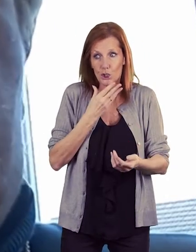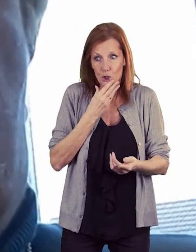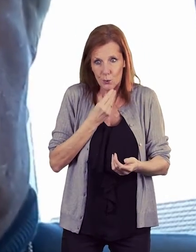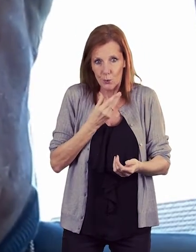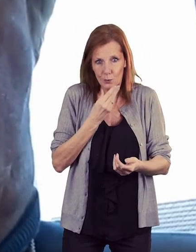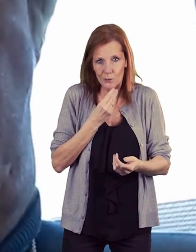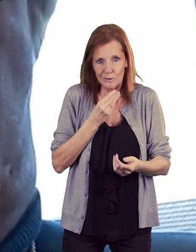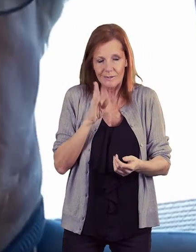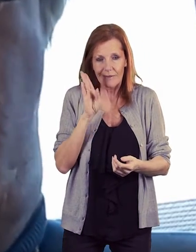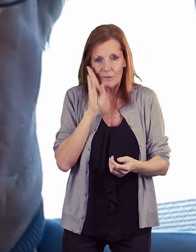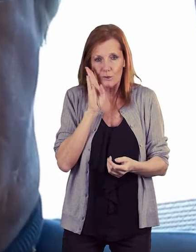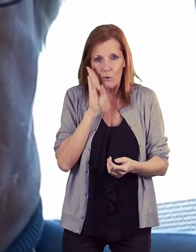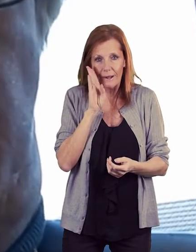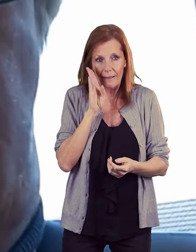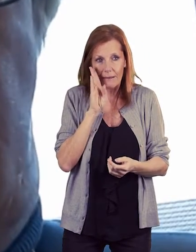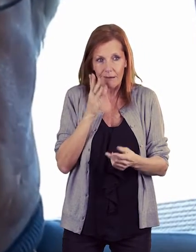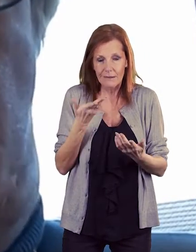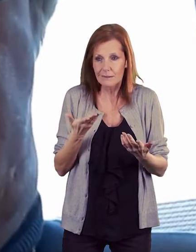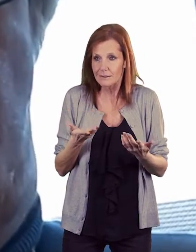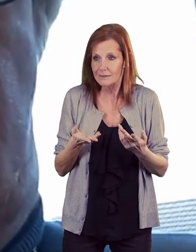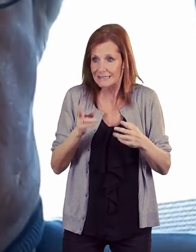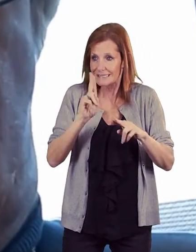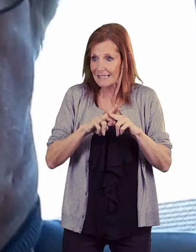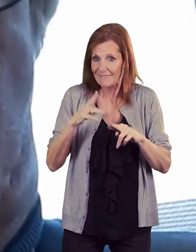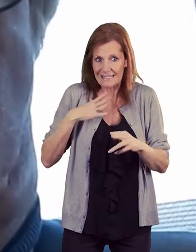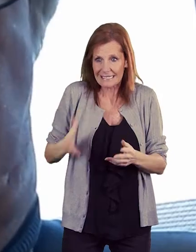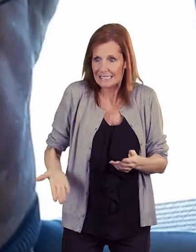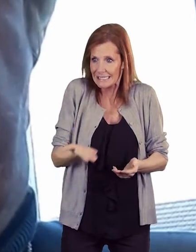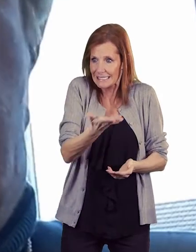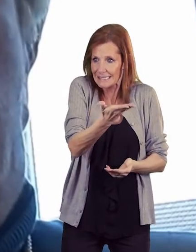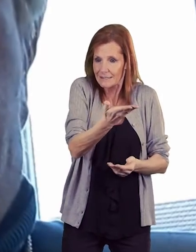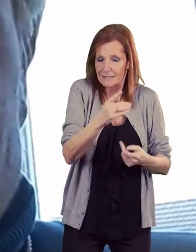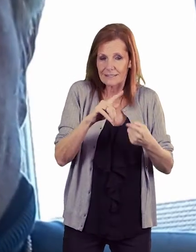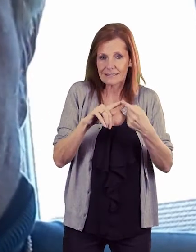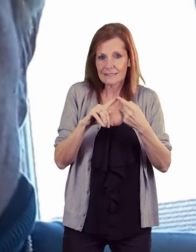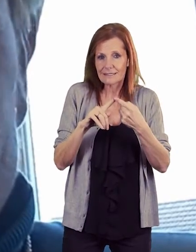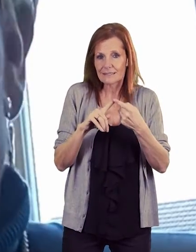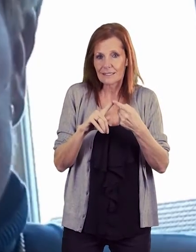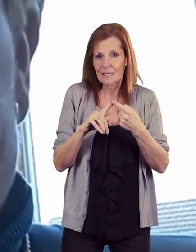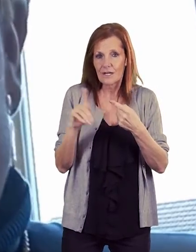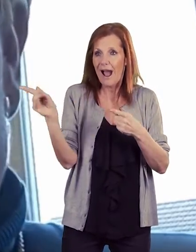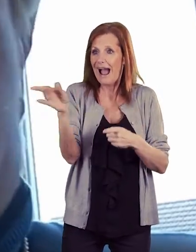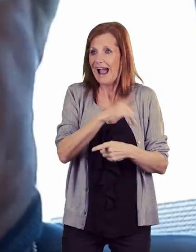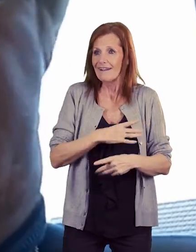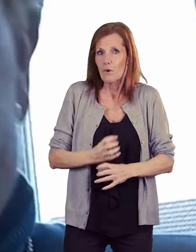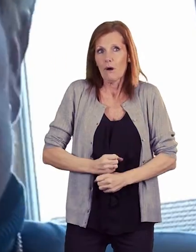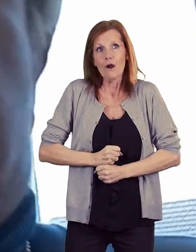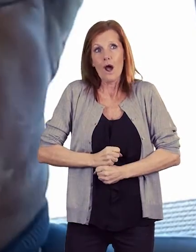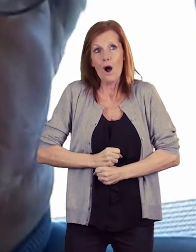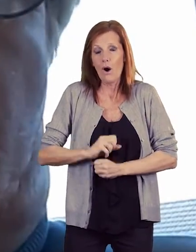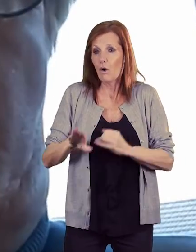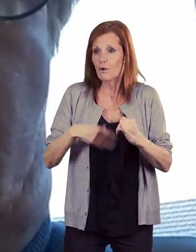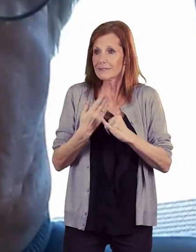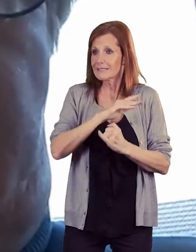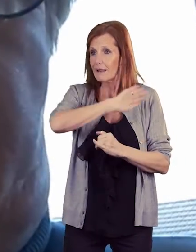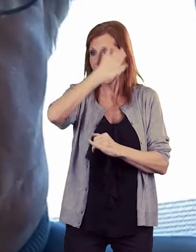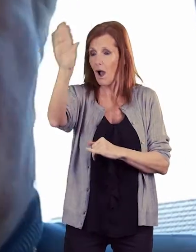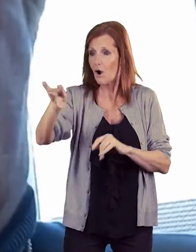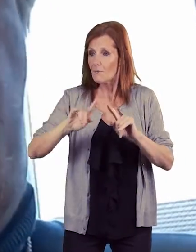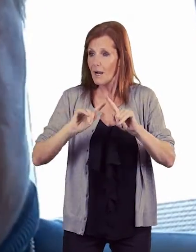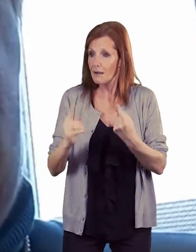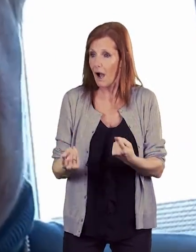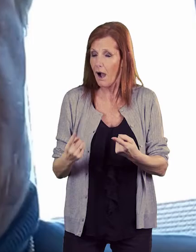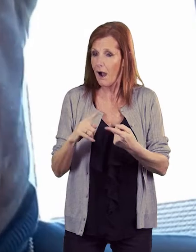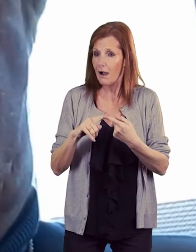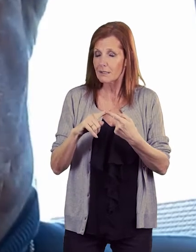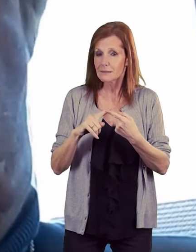use the toilet if they need to do. Not everybody can hold it till they go home or whatever,